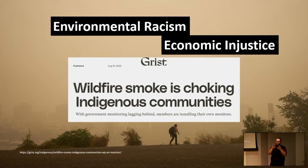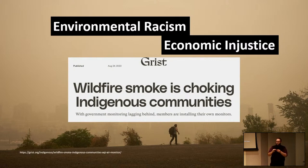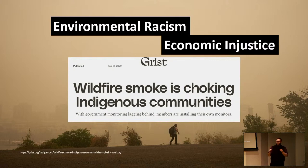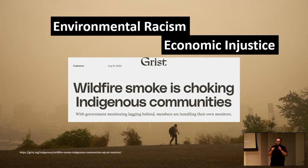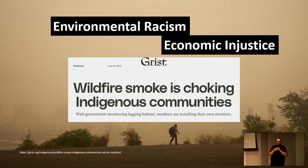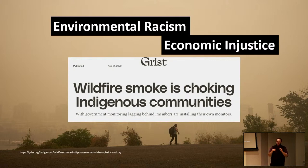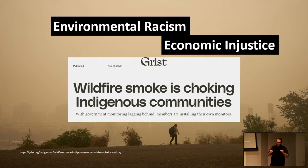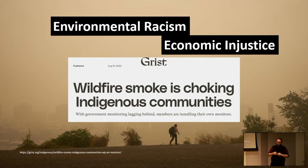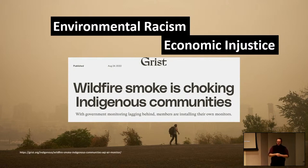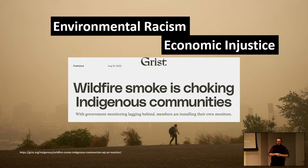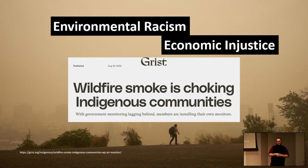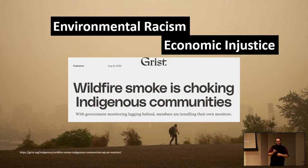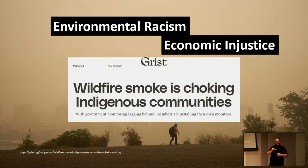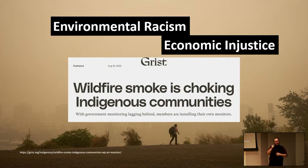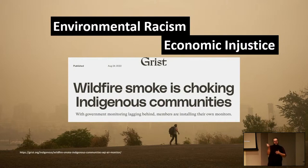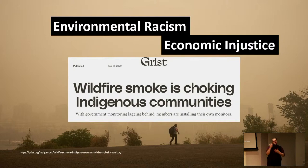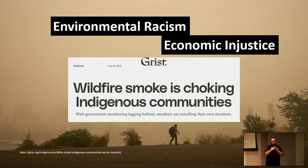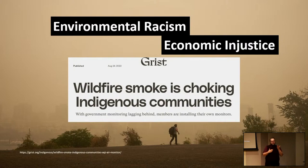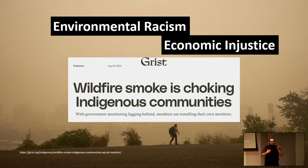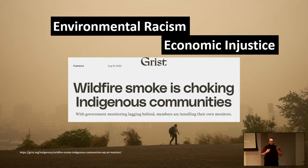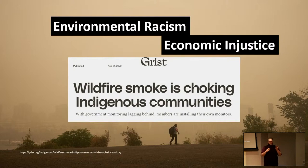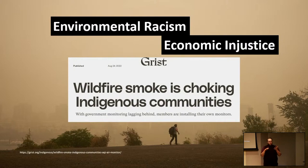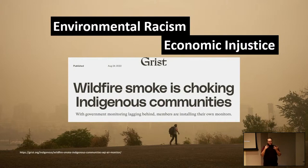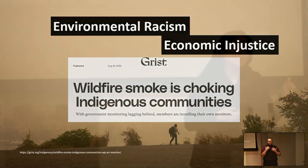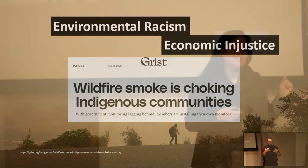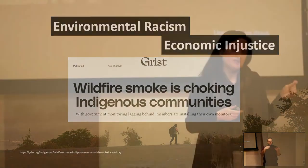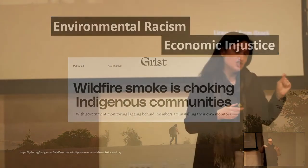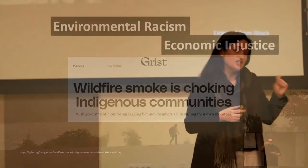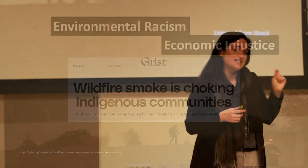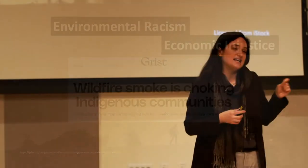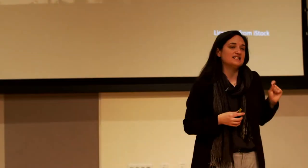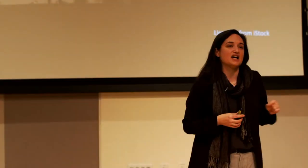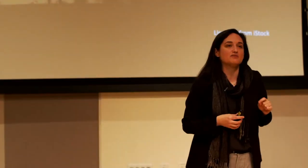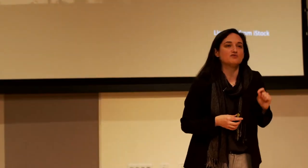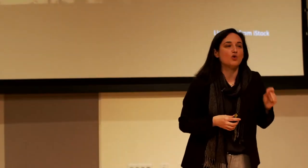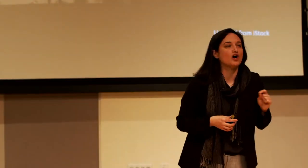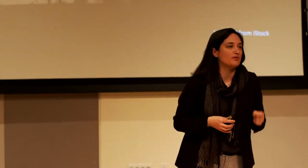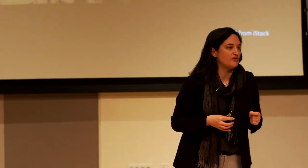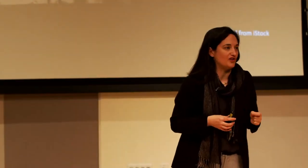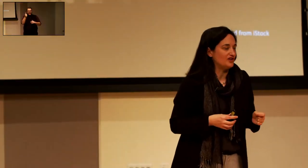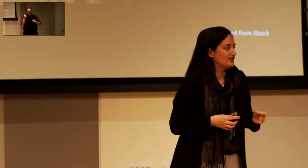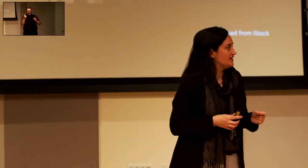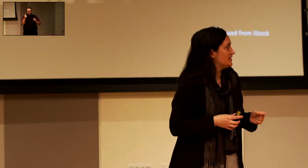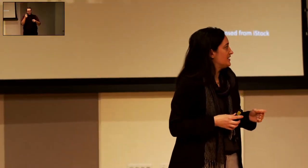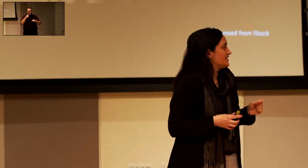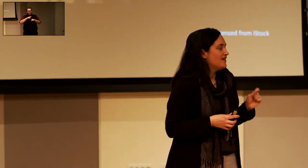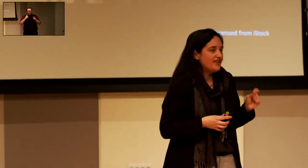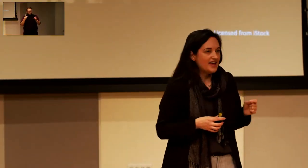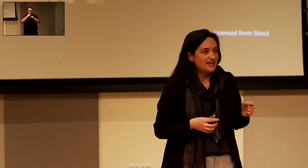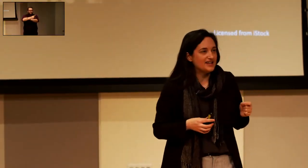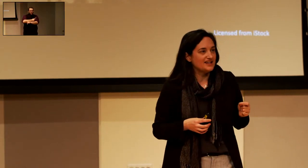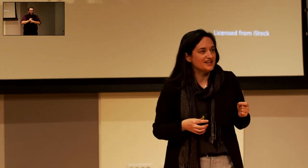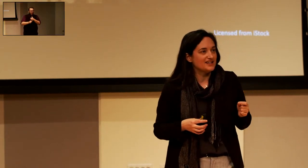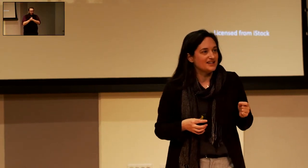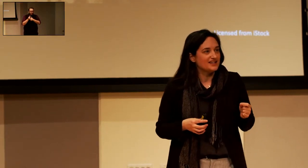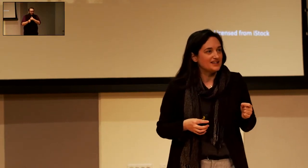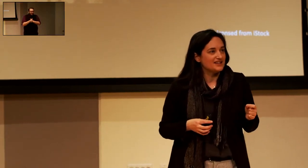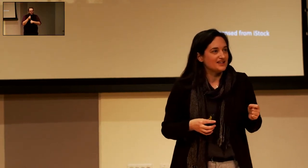Because in another aspect is a wildfire smoke has been shown to be potentially 10 times more harmful